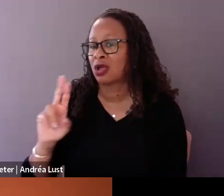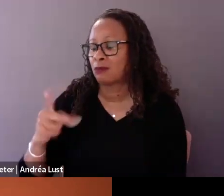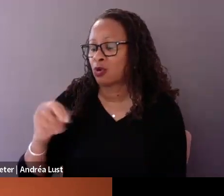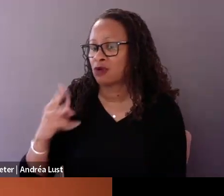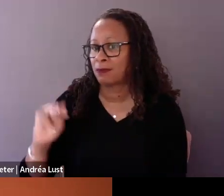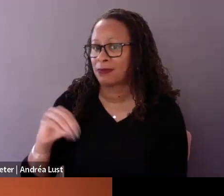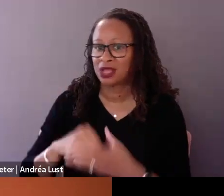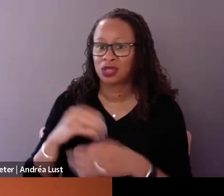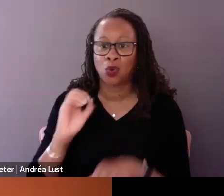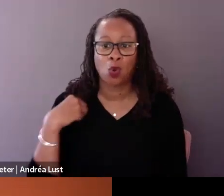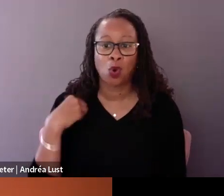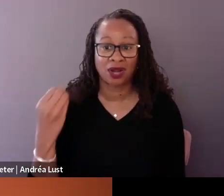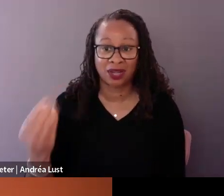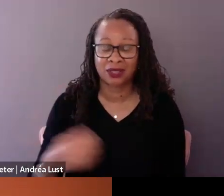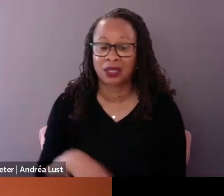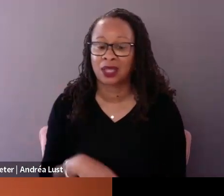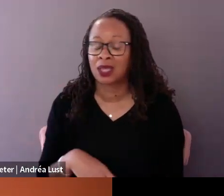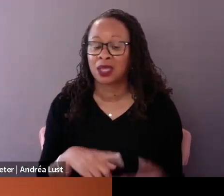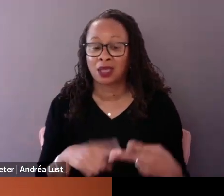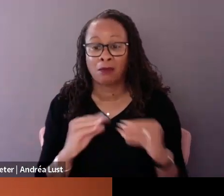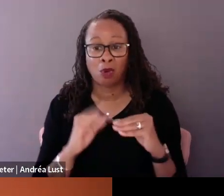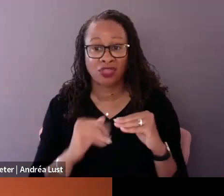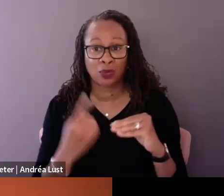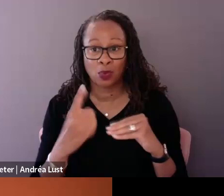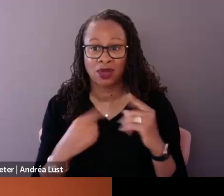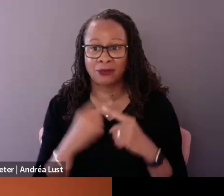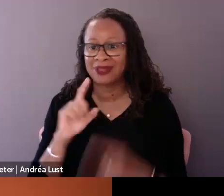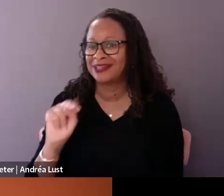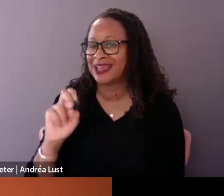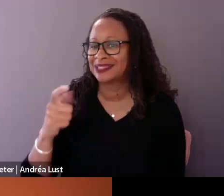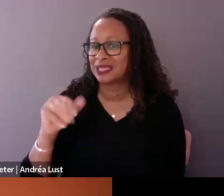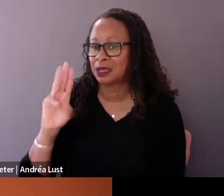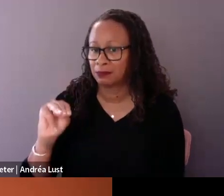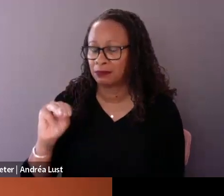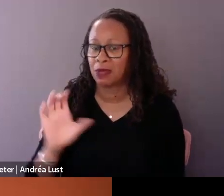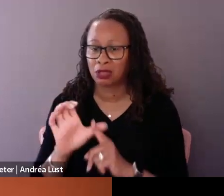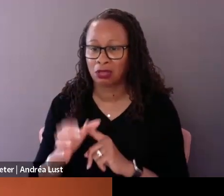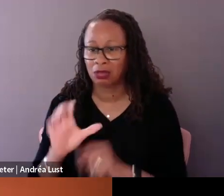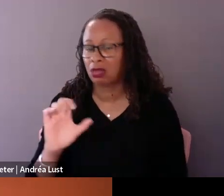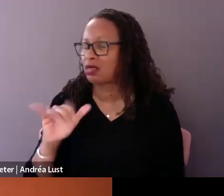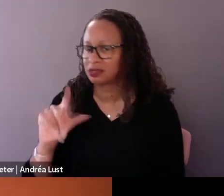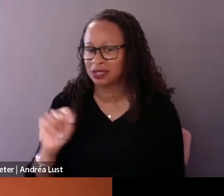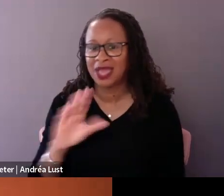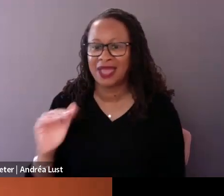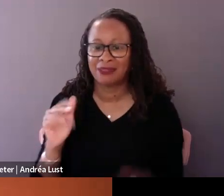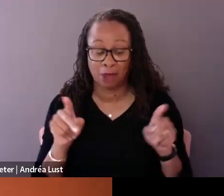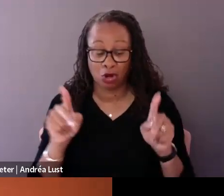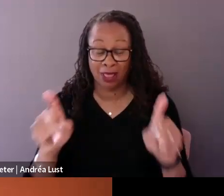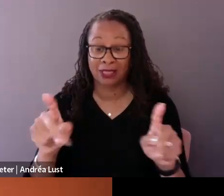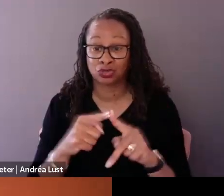Oregon, and more than one documentary about the Nexium cult and their interesting parallels to